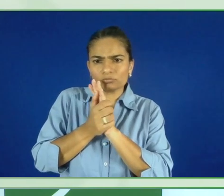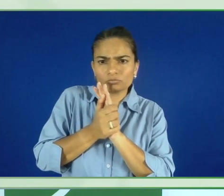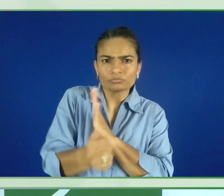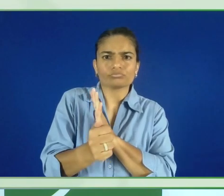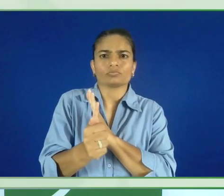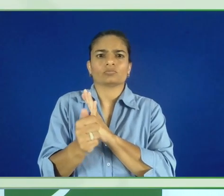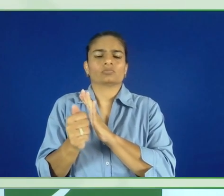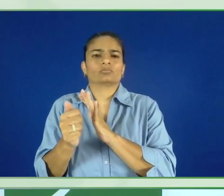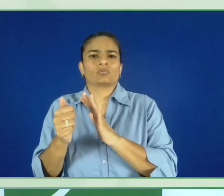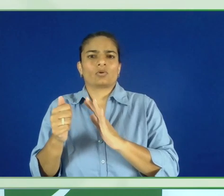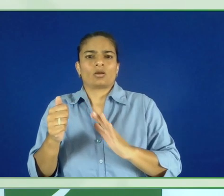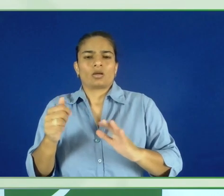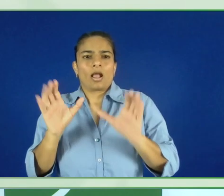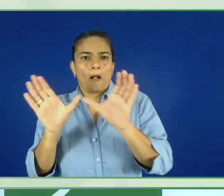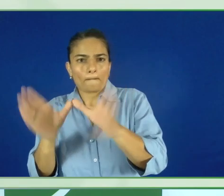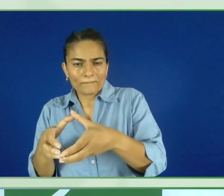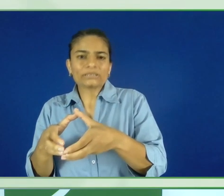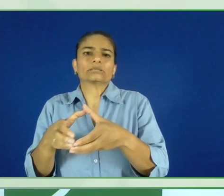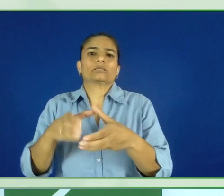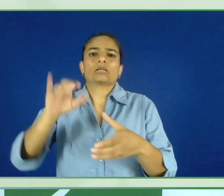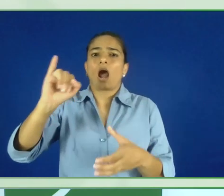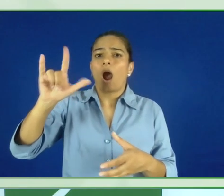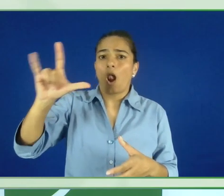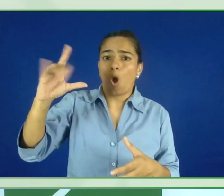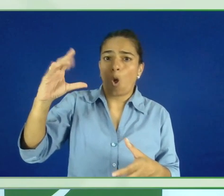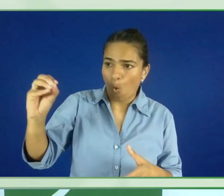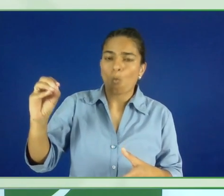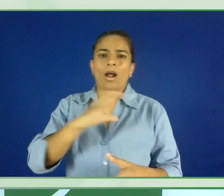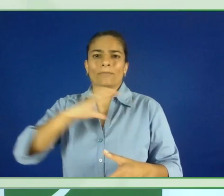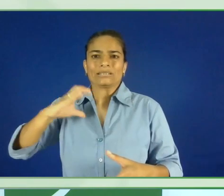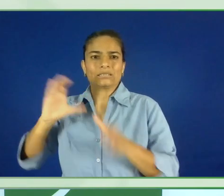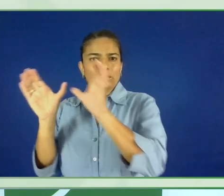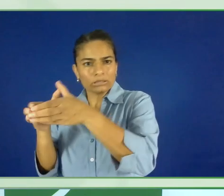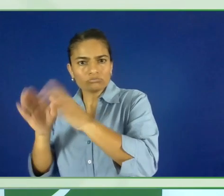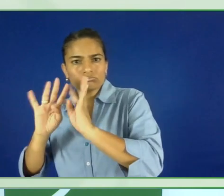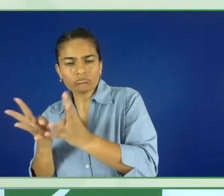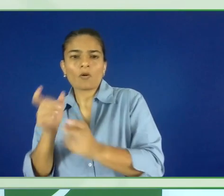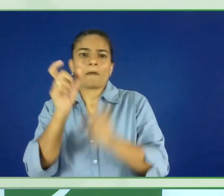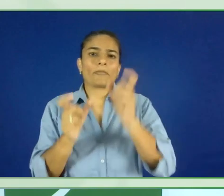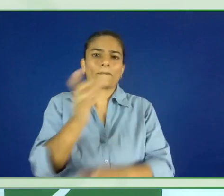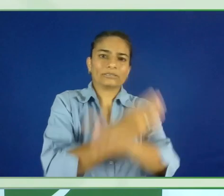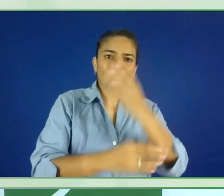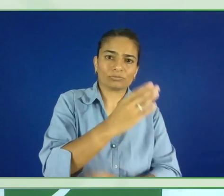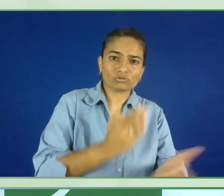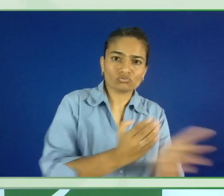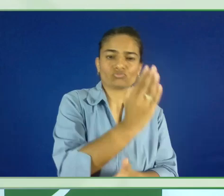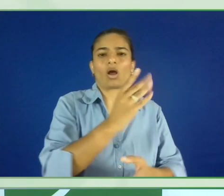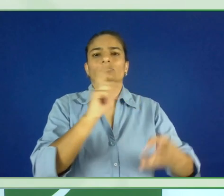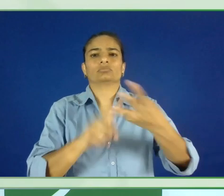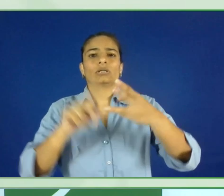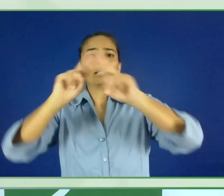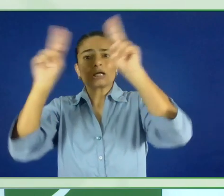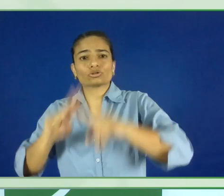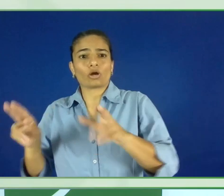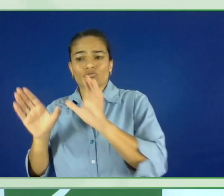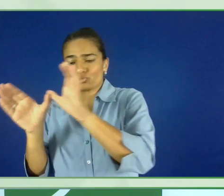Committee of Rights of Persons with Disabilities, CEPAL, different international organizations, which help us make sure that we're going